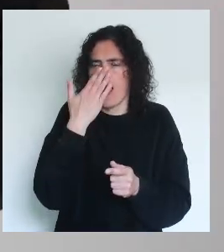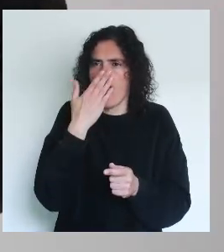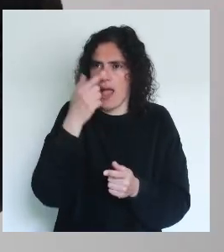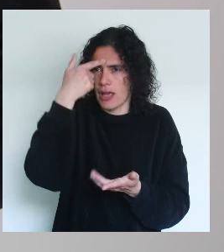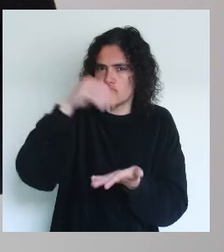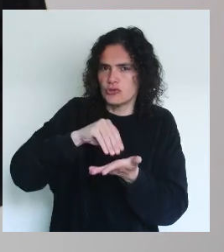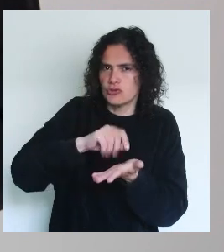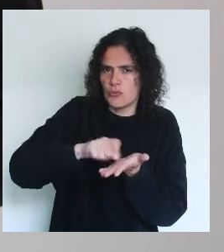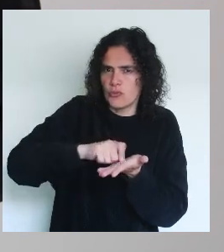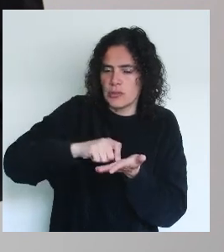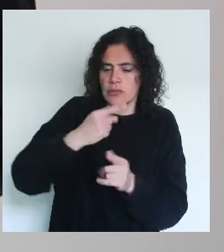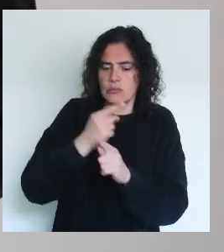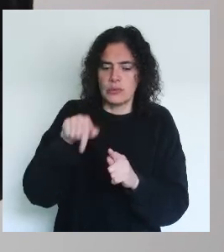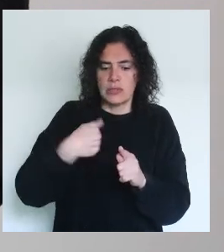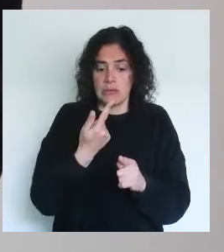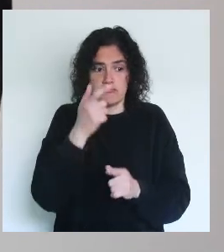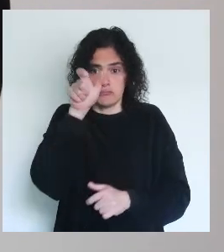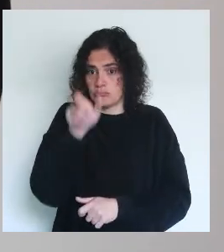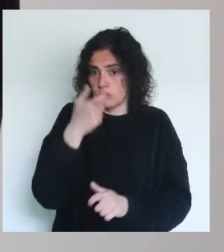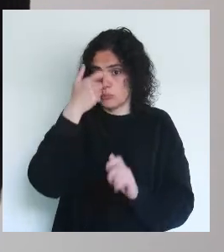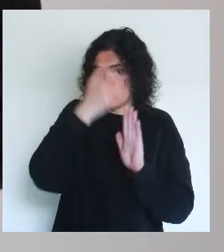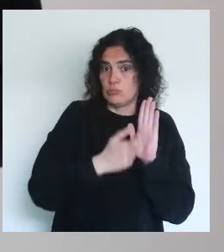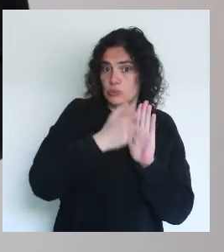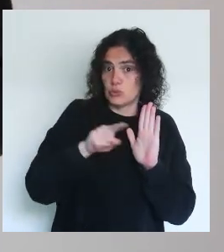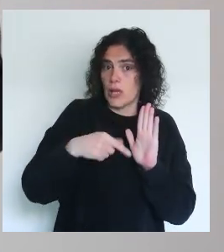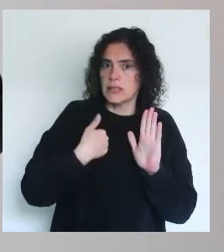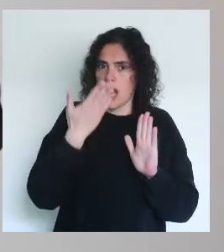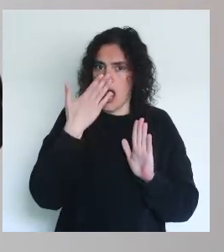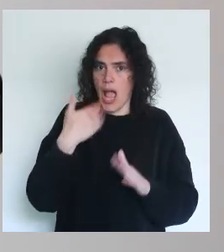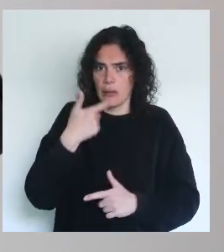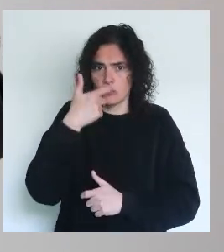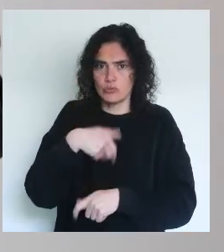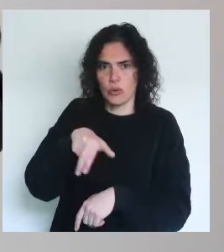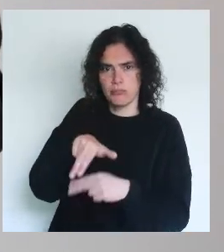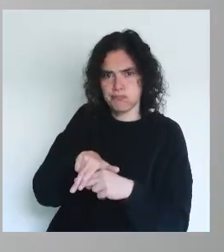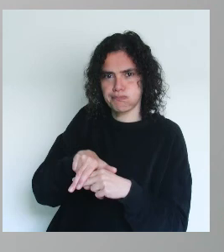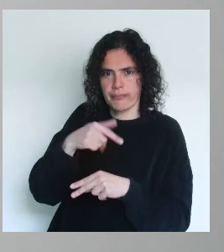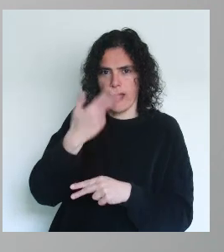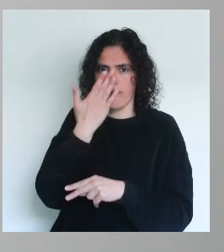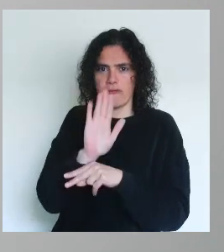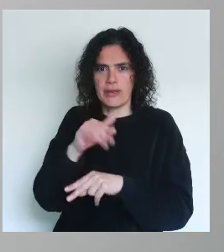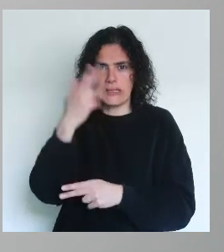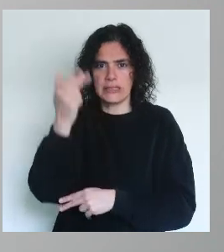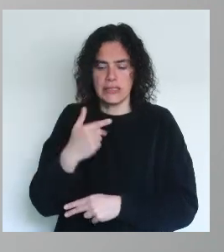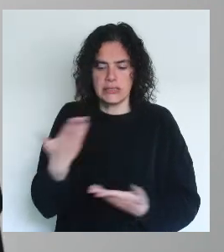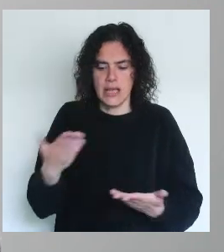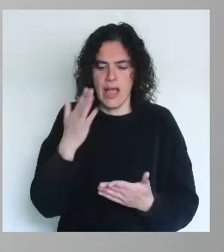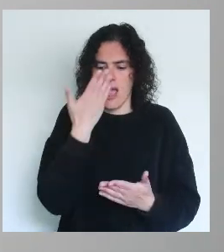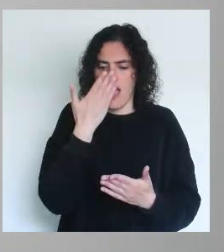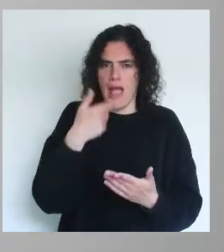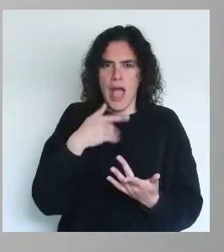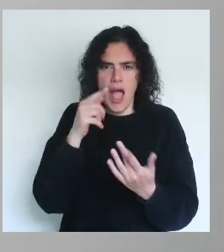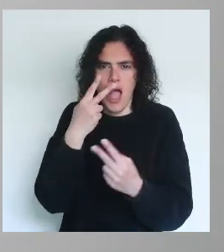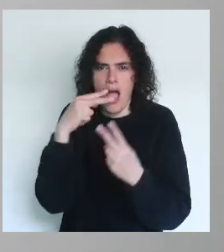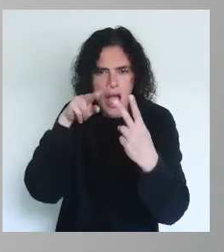fiction writer, because again, this character that looks like has been posing in front of the artist, they almost made